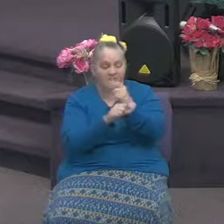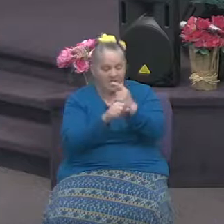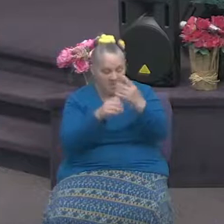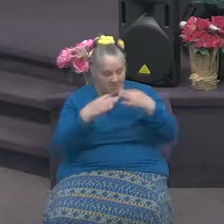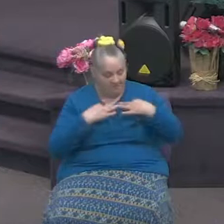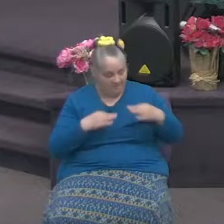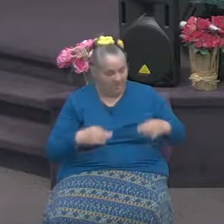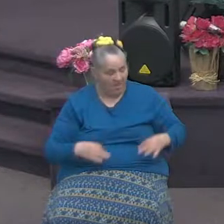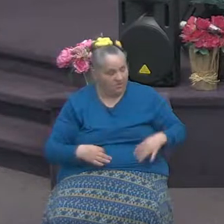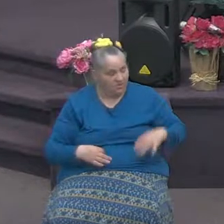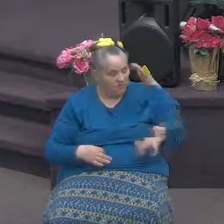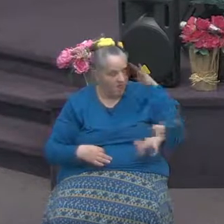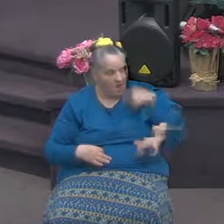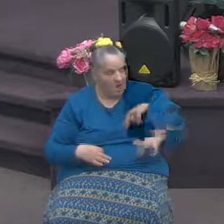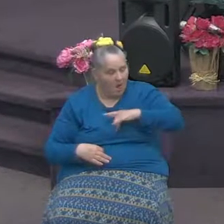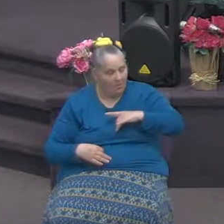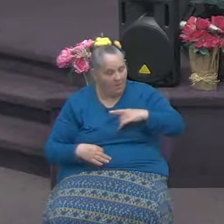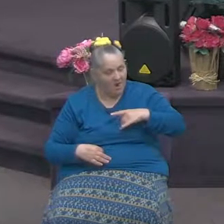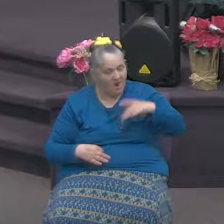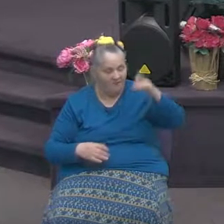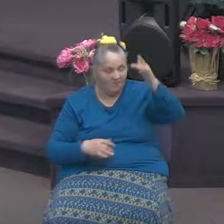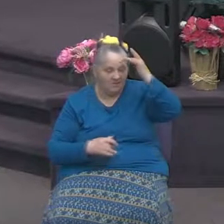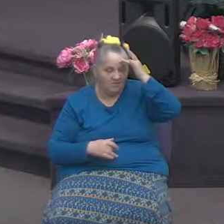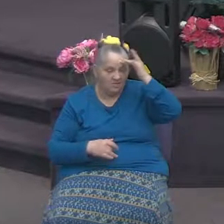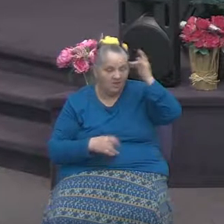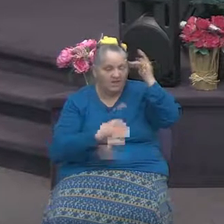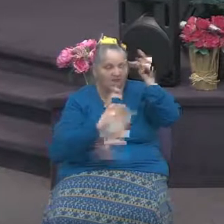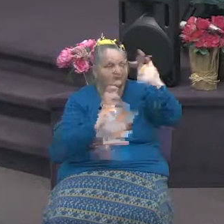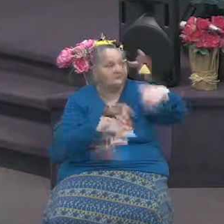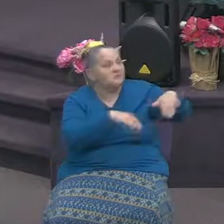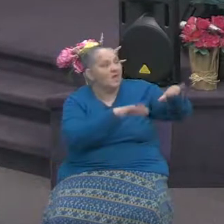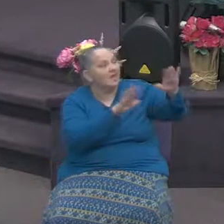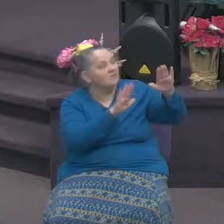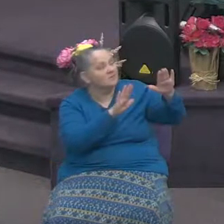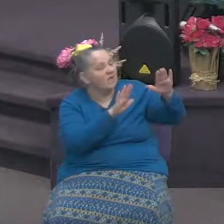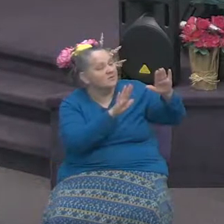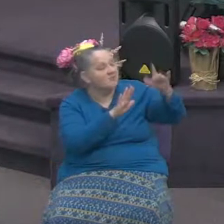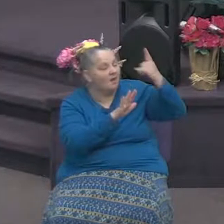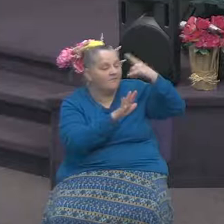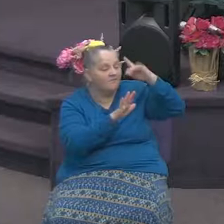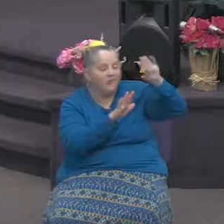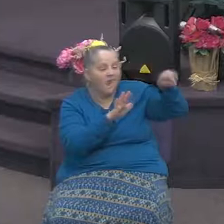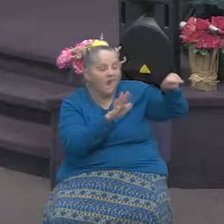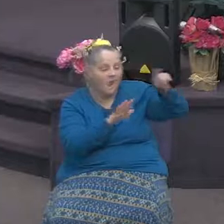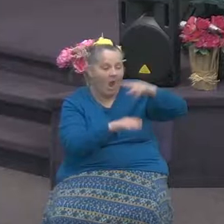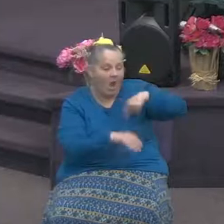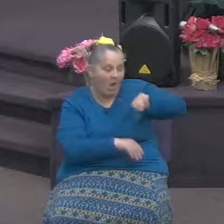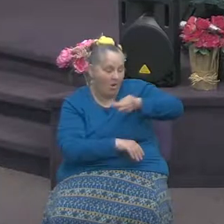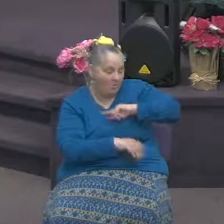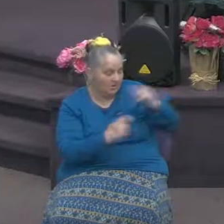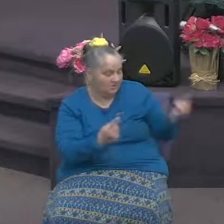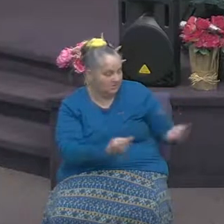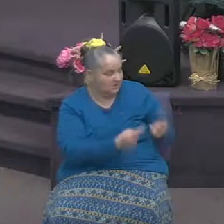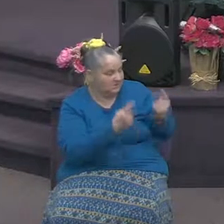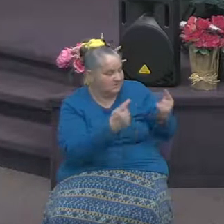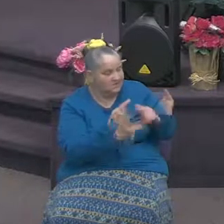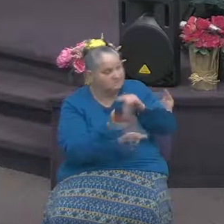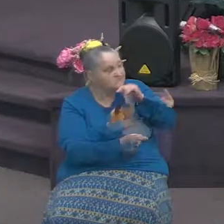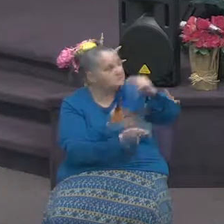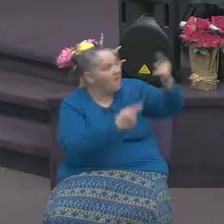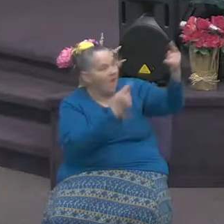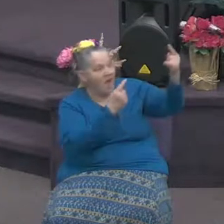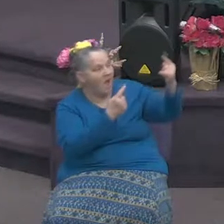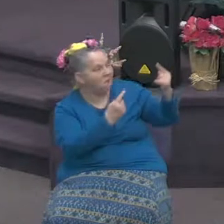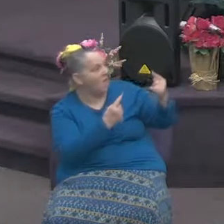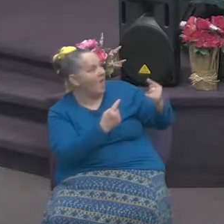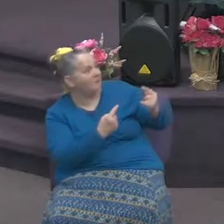might know our afflictions and that he might give himself a sacrifice for our sins, if he had not